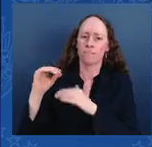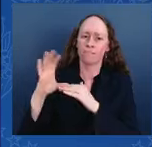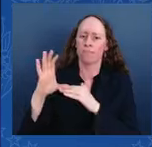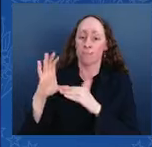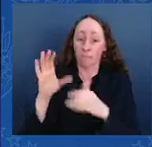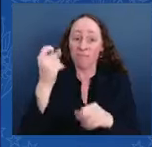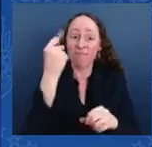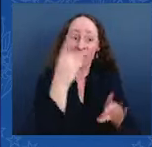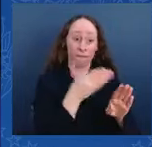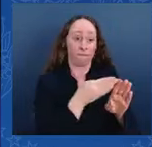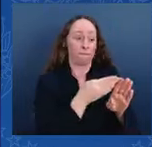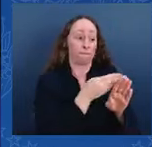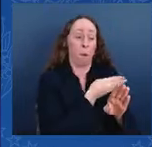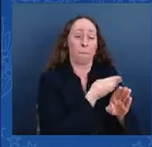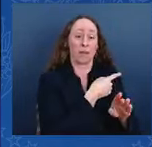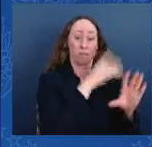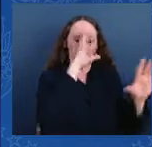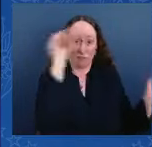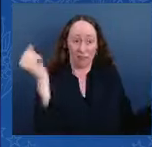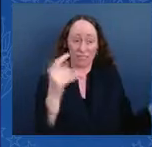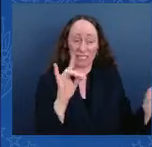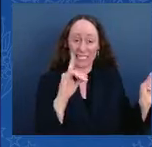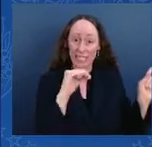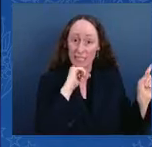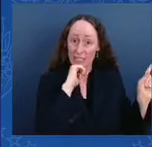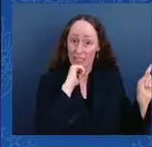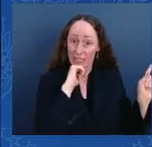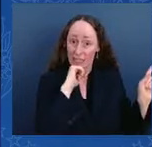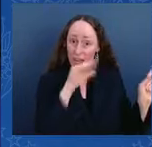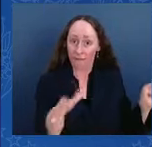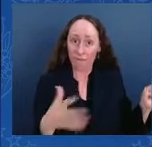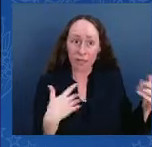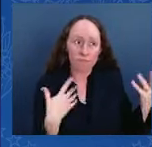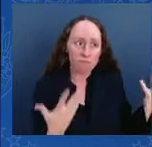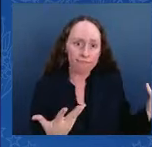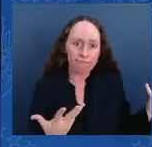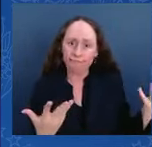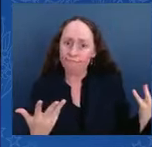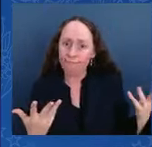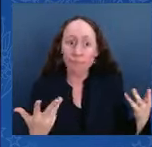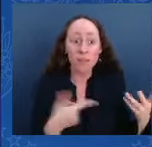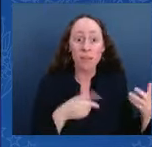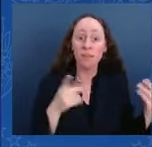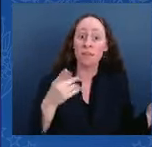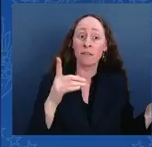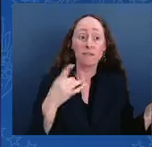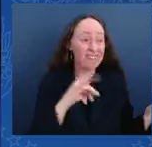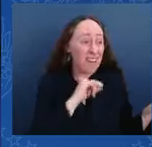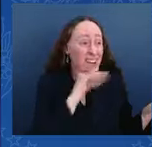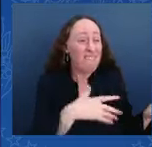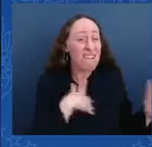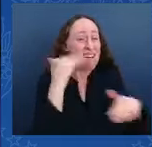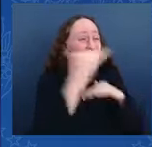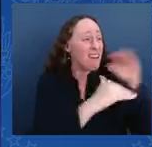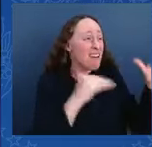The other administration sat on that for 2 years, but when President Biden was elected, he included the Butch Lewis